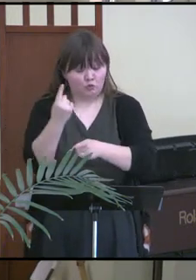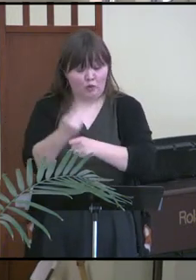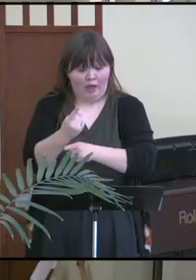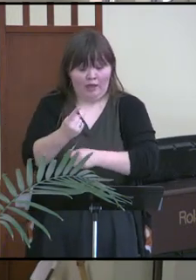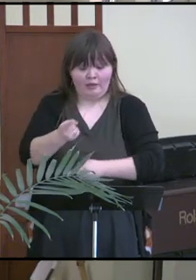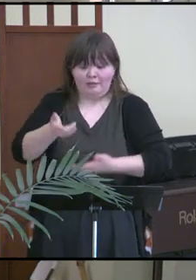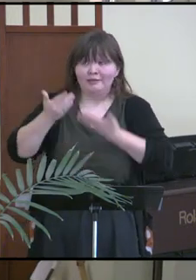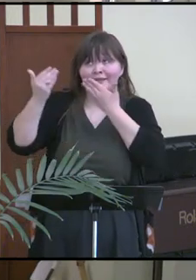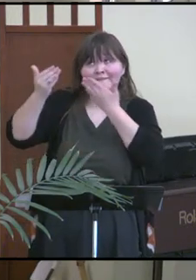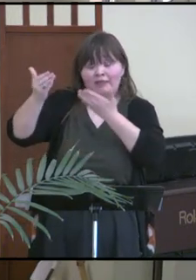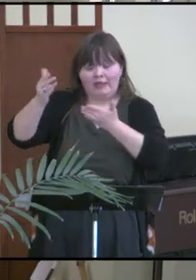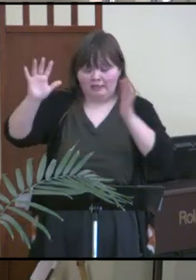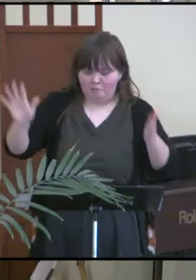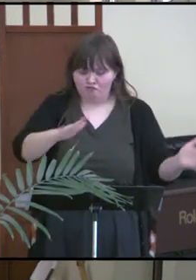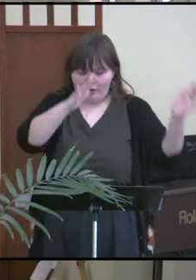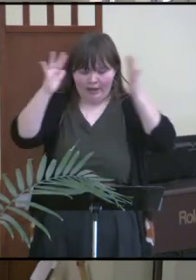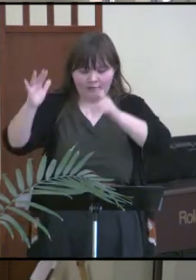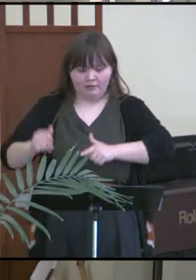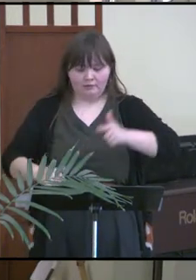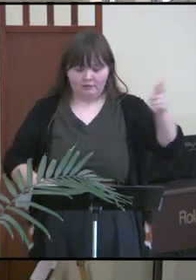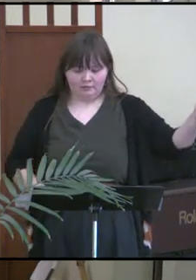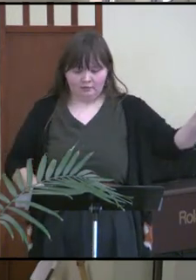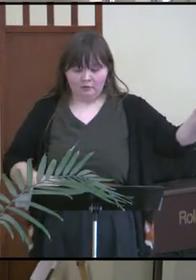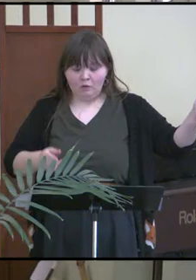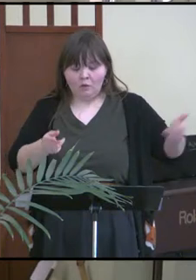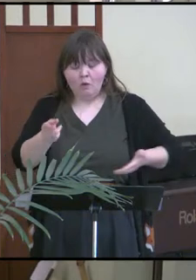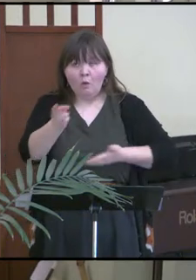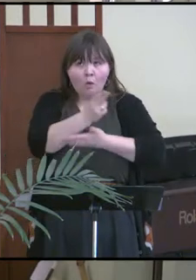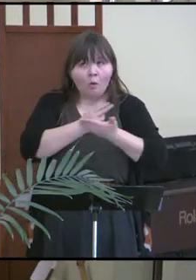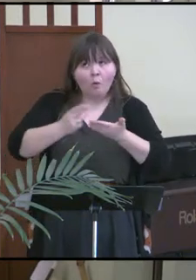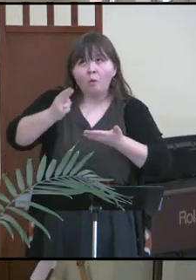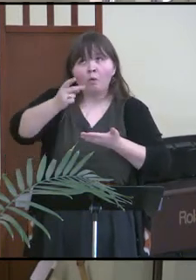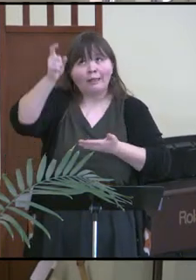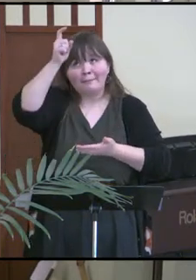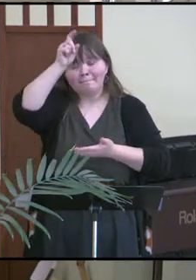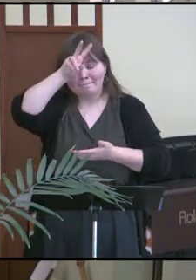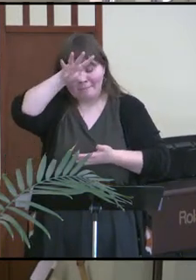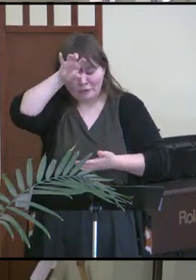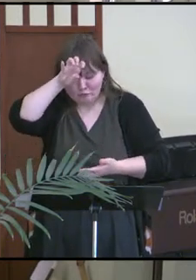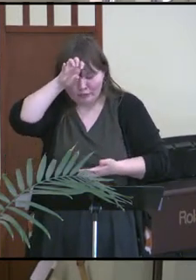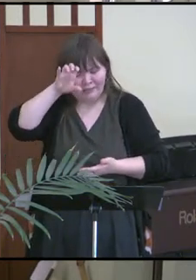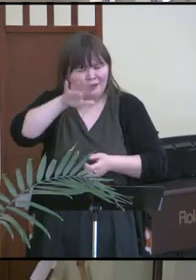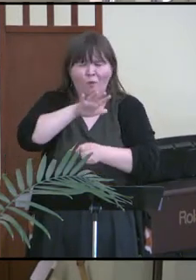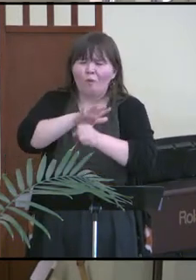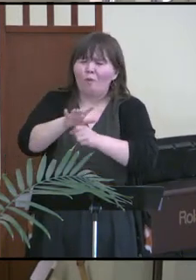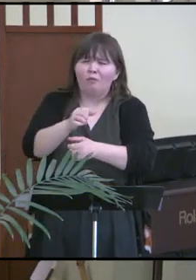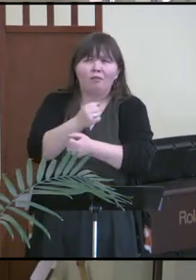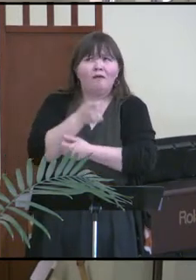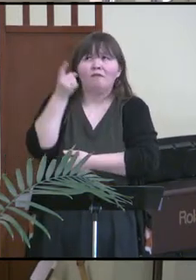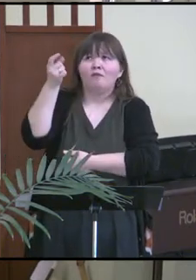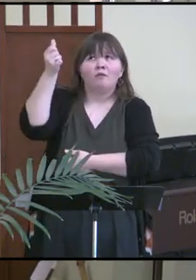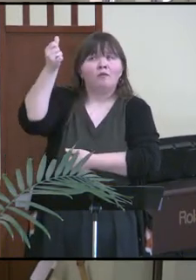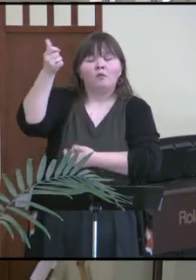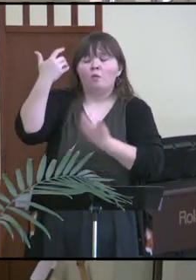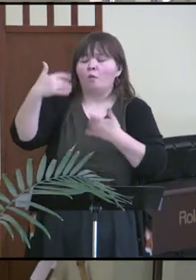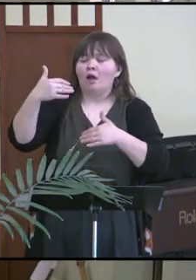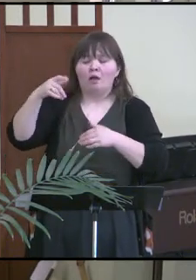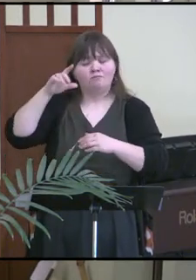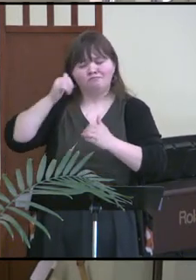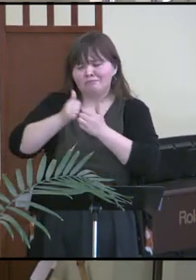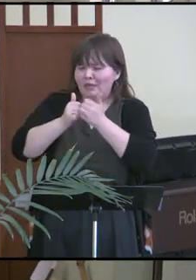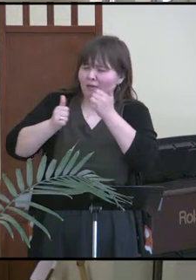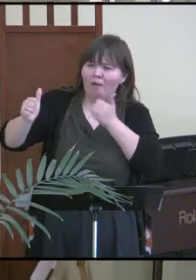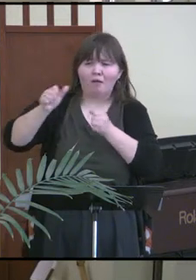give our thanks and praise. Holy mystery that is holy love. You are beyond complete